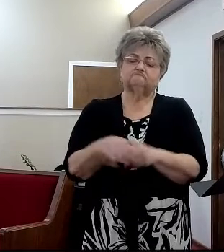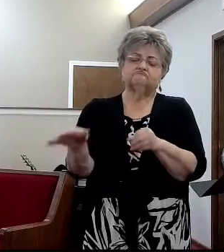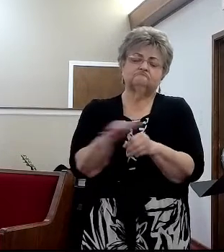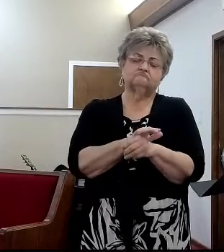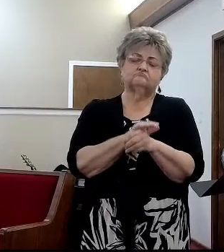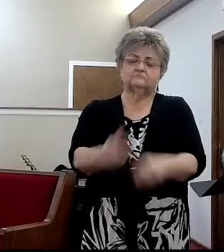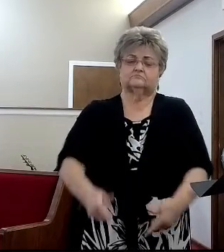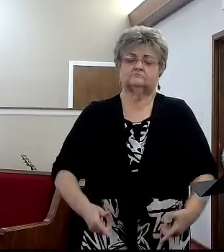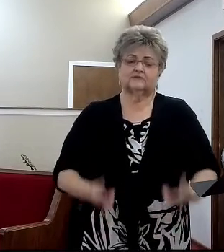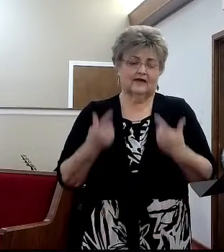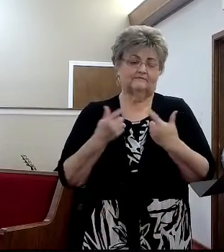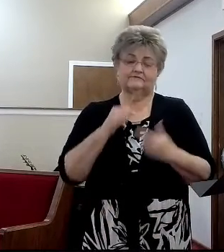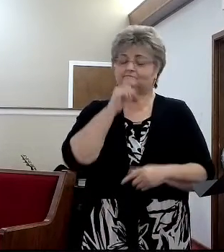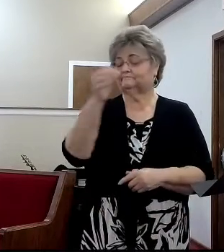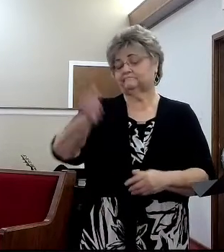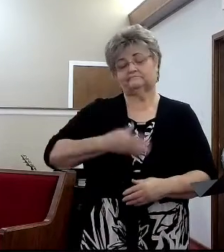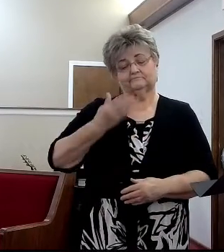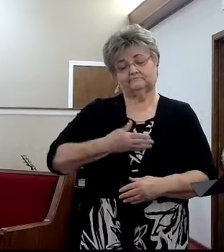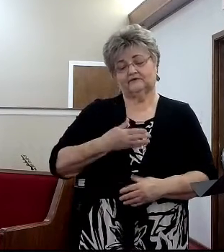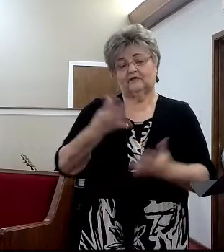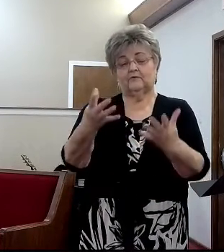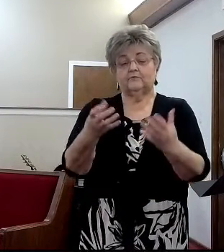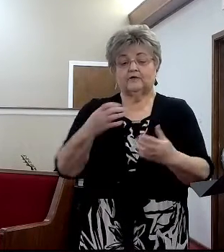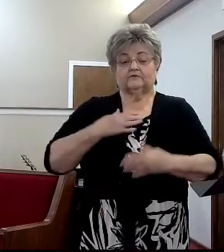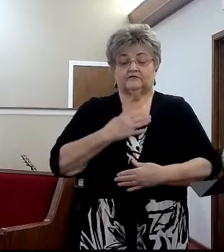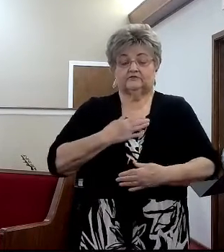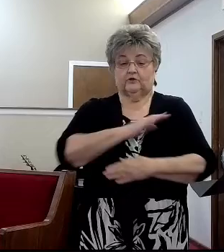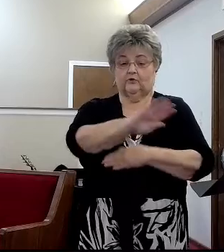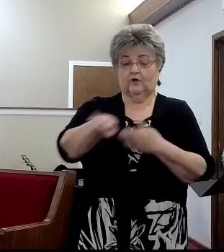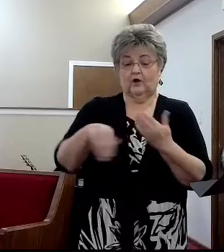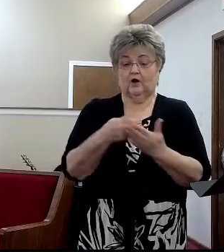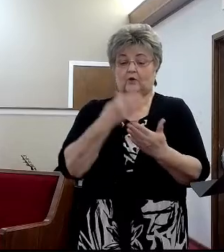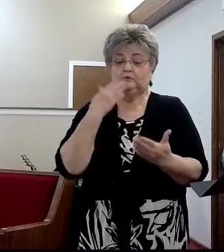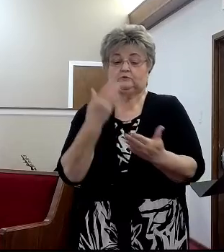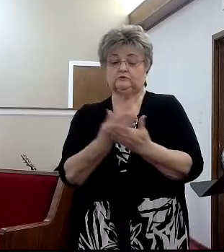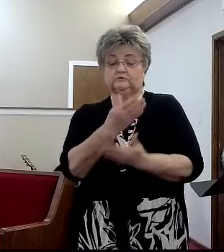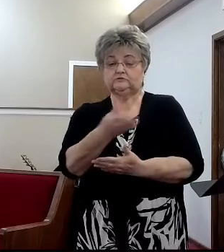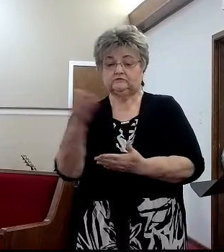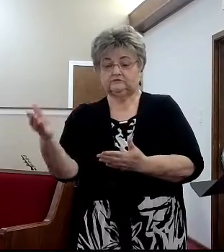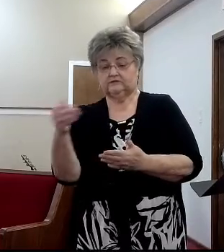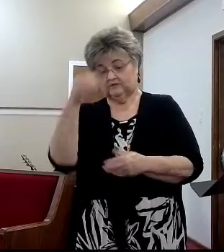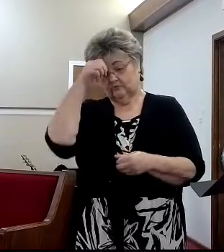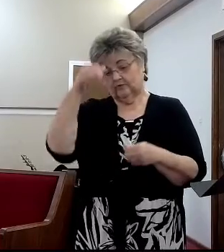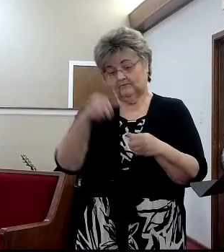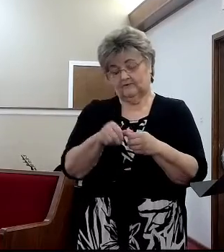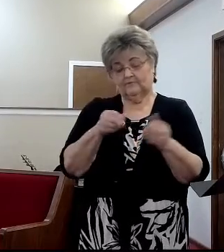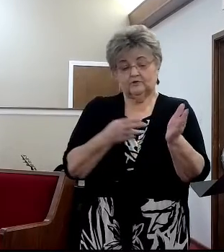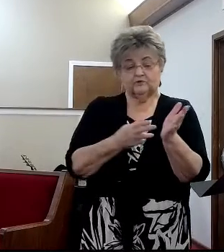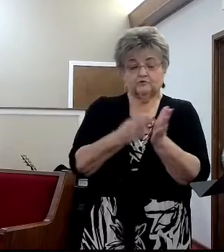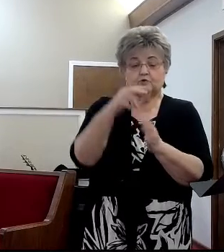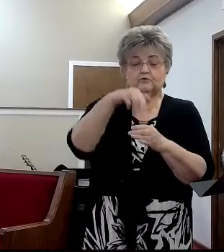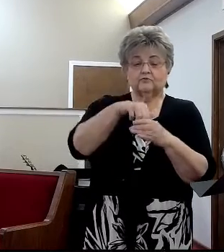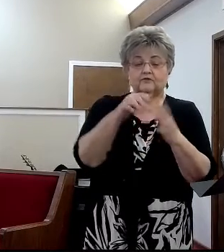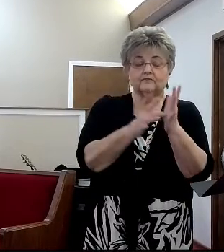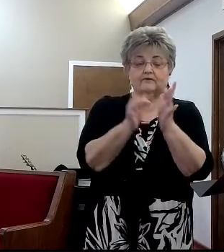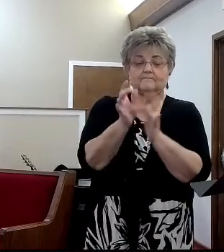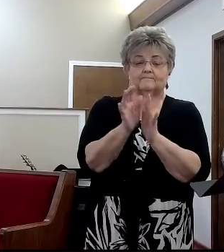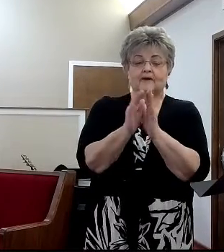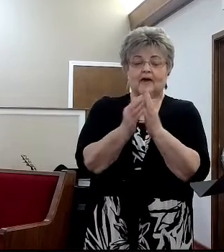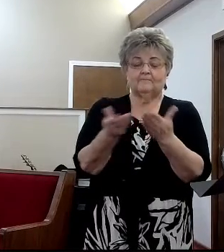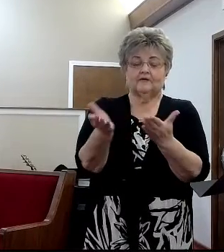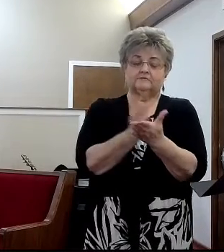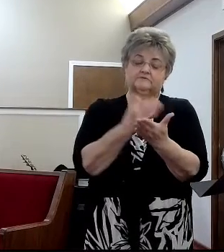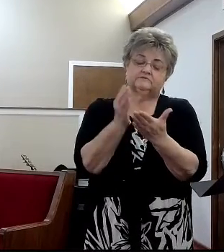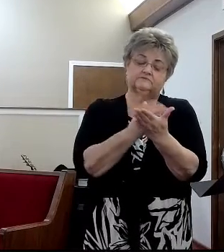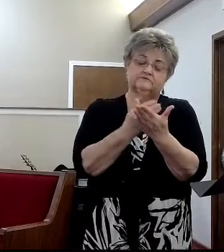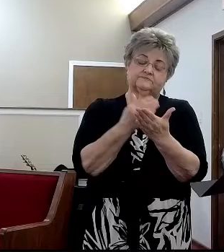enjoy all the good things we have in life, we must remember the truth that's found in the Bible. So let's turn to Proverbs. You should be,